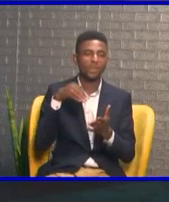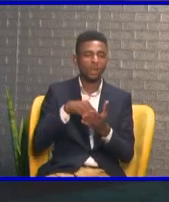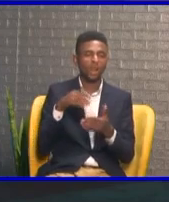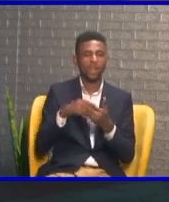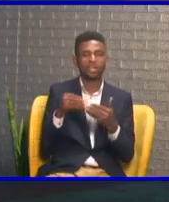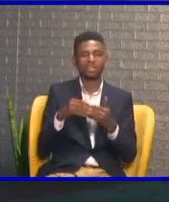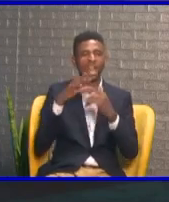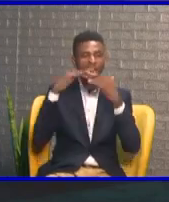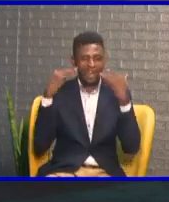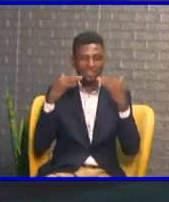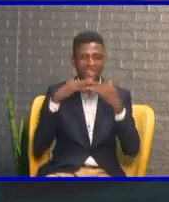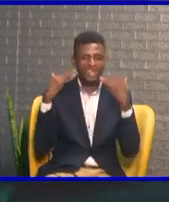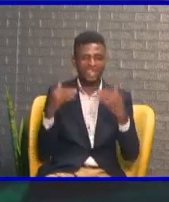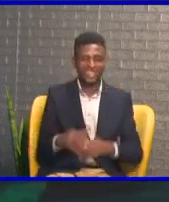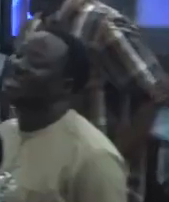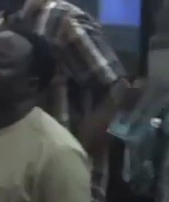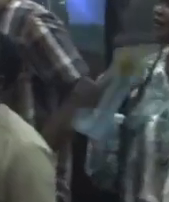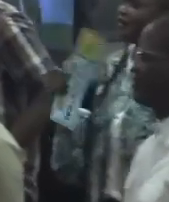$1 billion laughter.